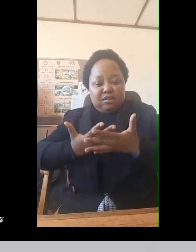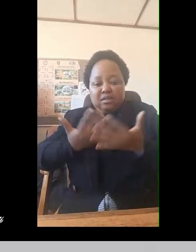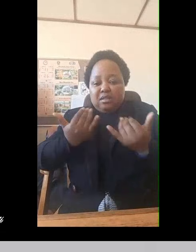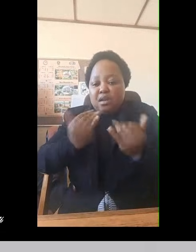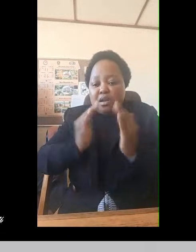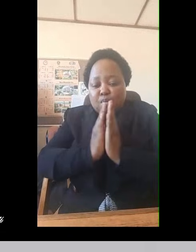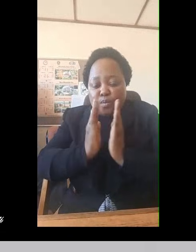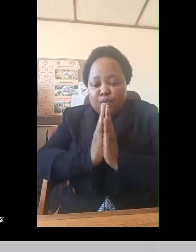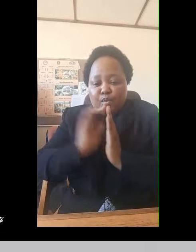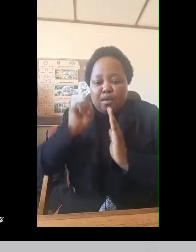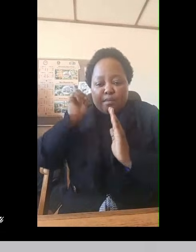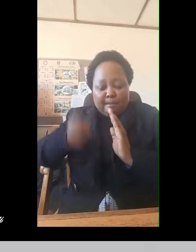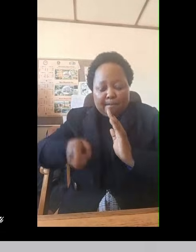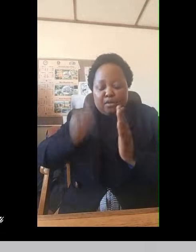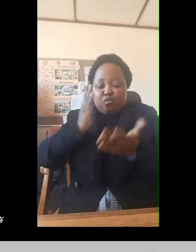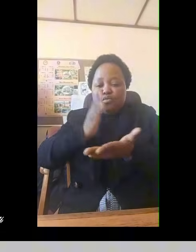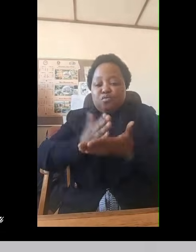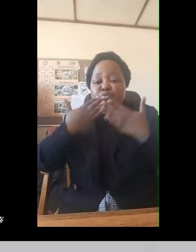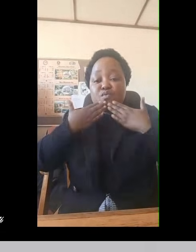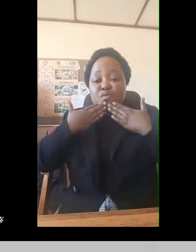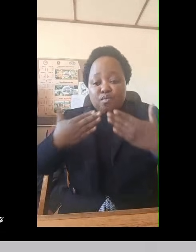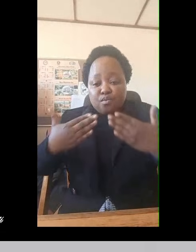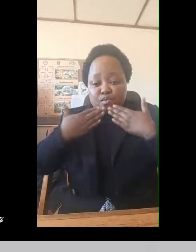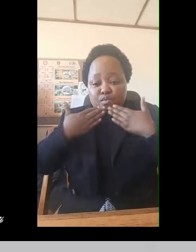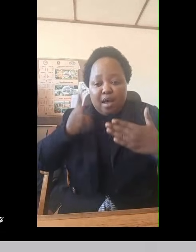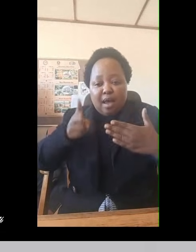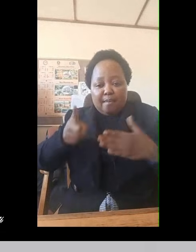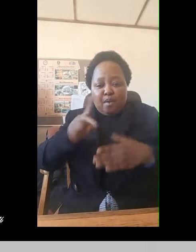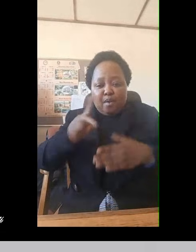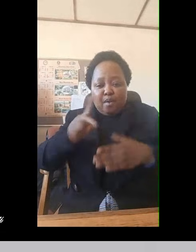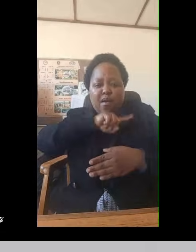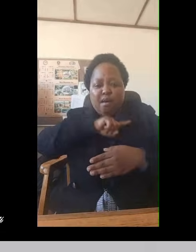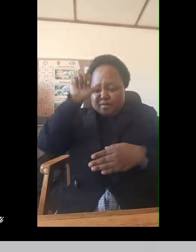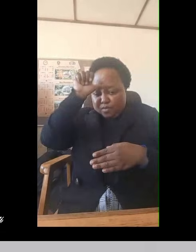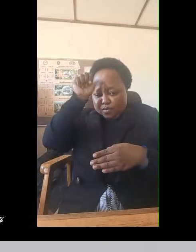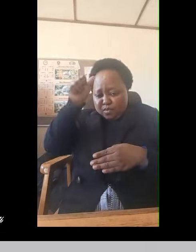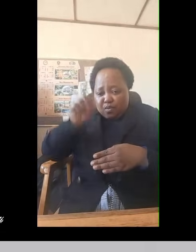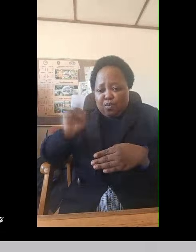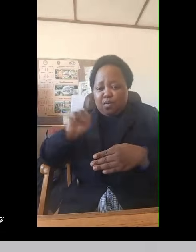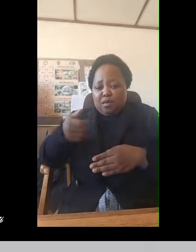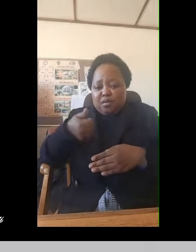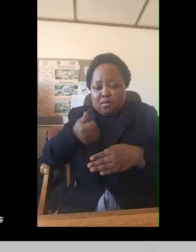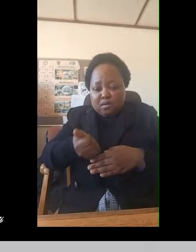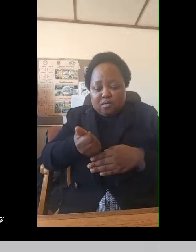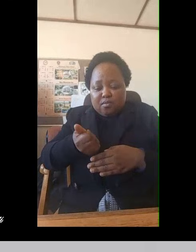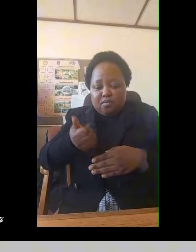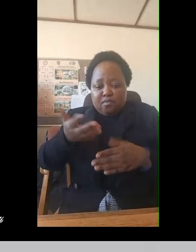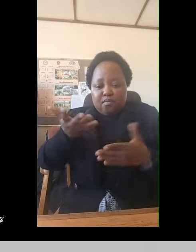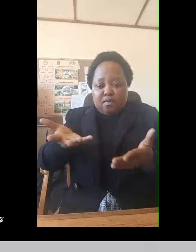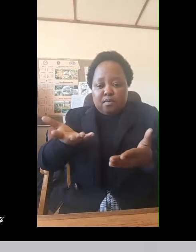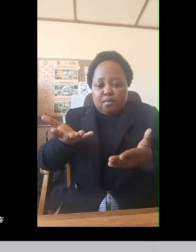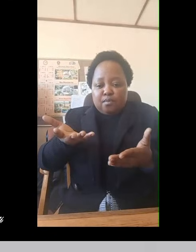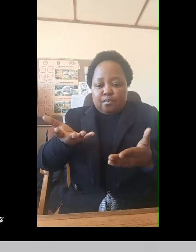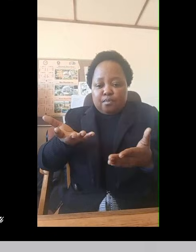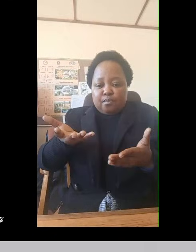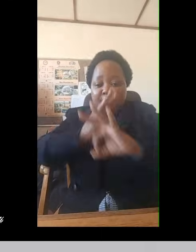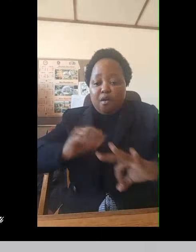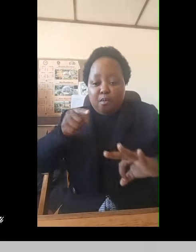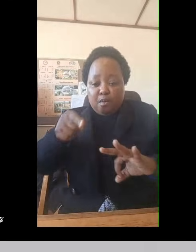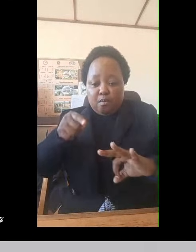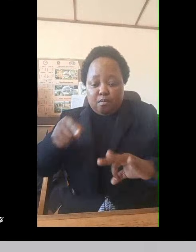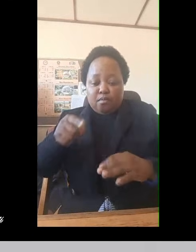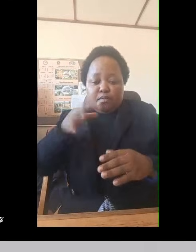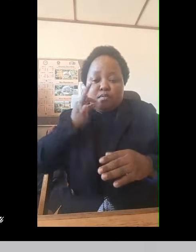highlight and appreciate the wisdom of the composition of this fora to say in our common